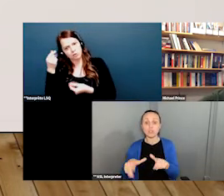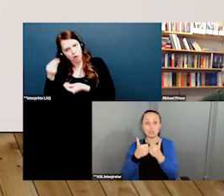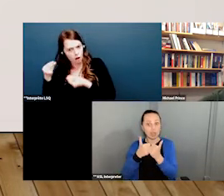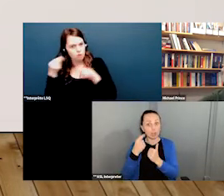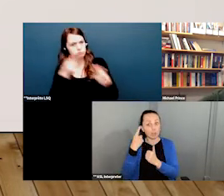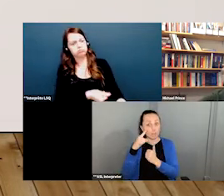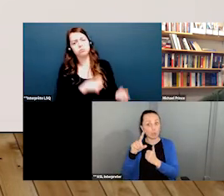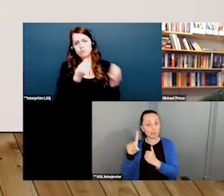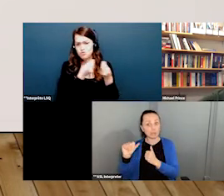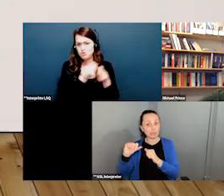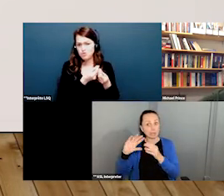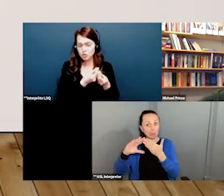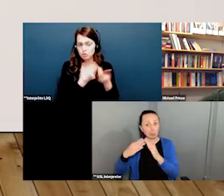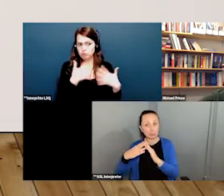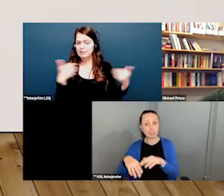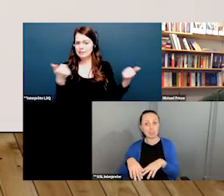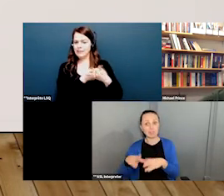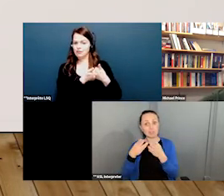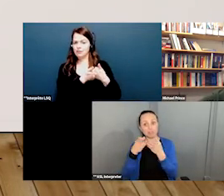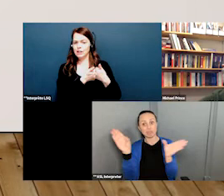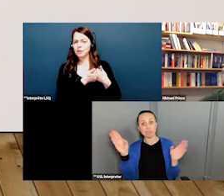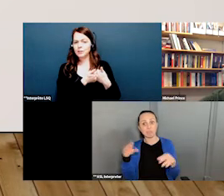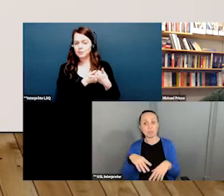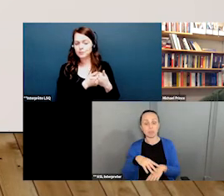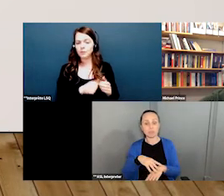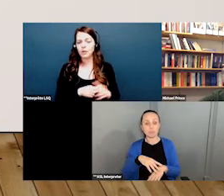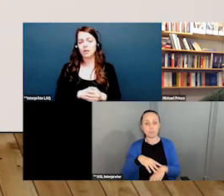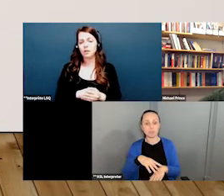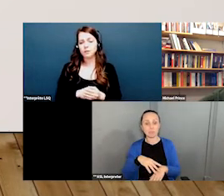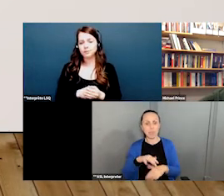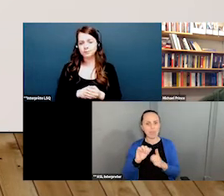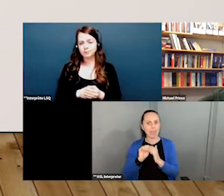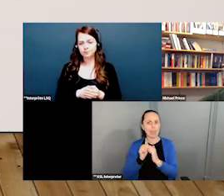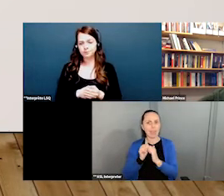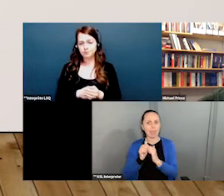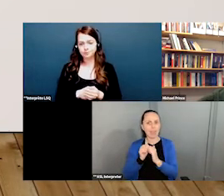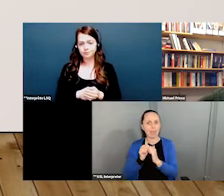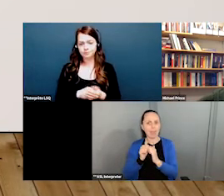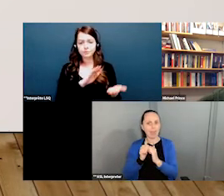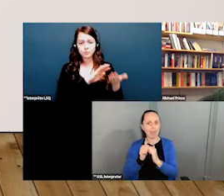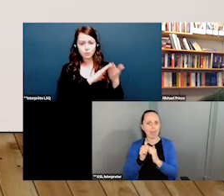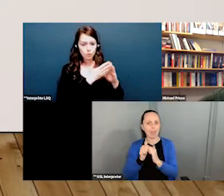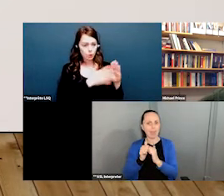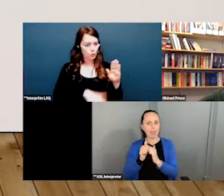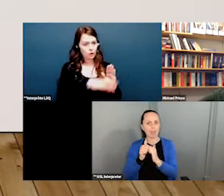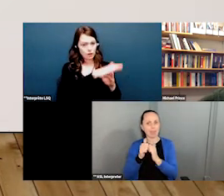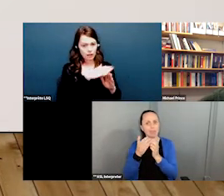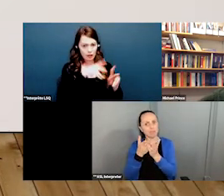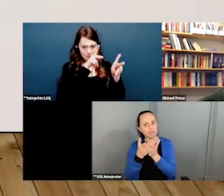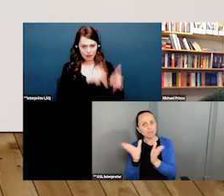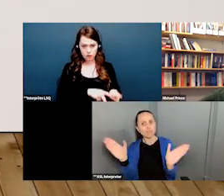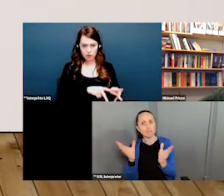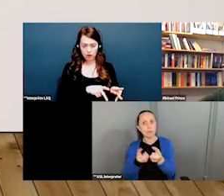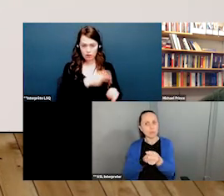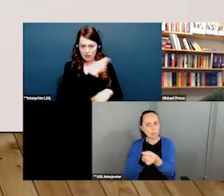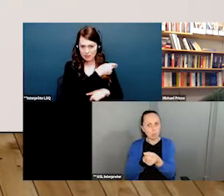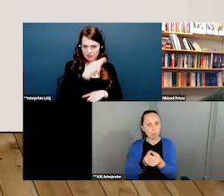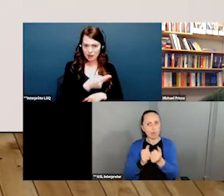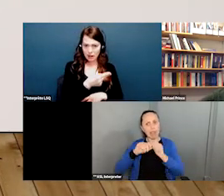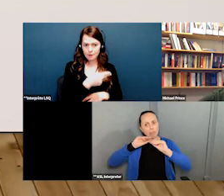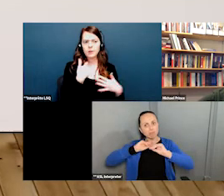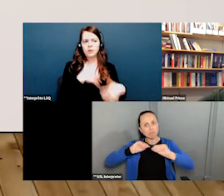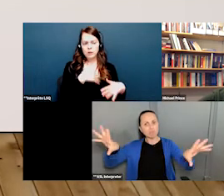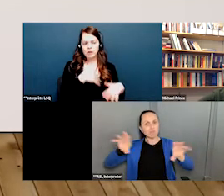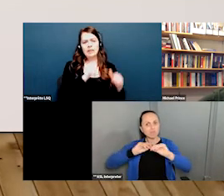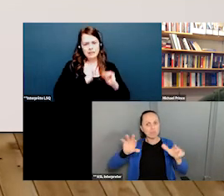the disability community and the wider movement is to how to widen the support, how to get the message out,